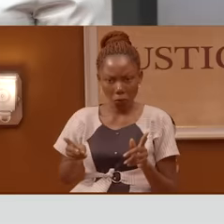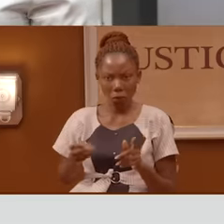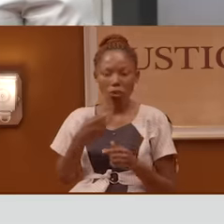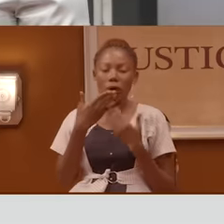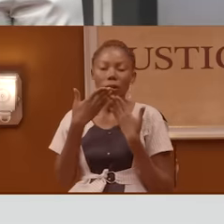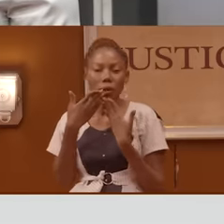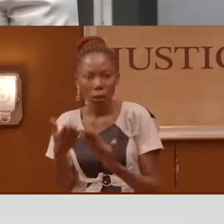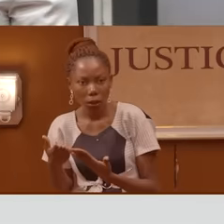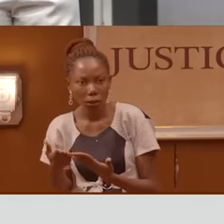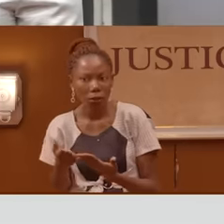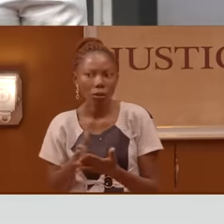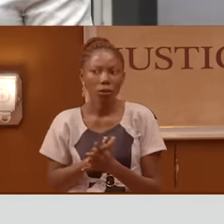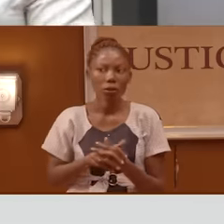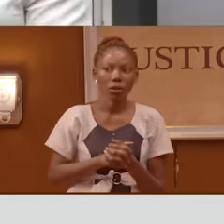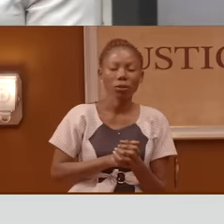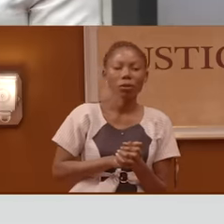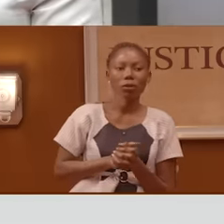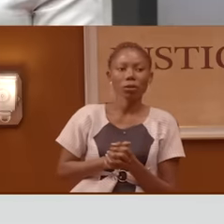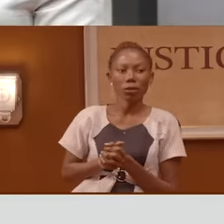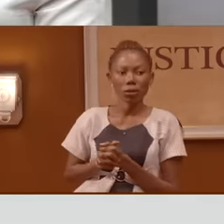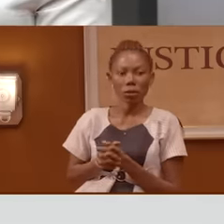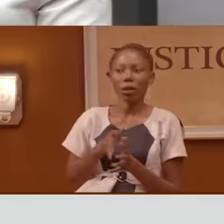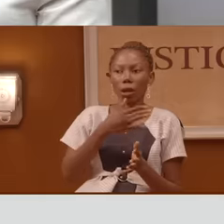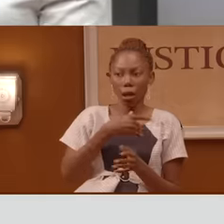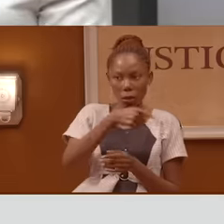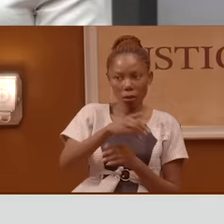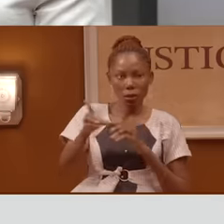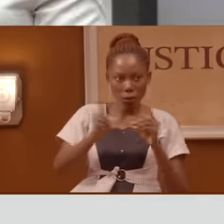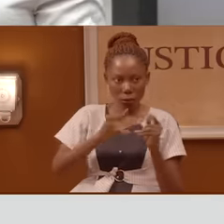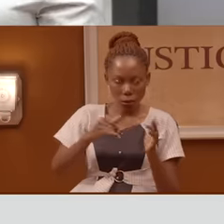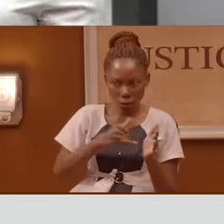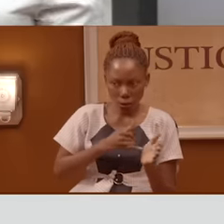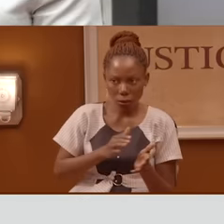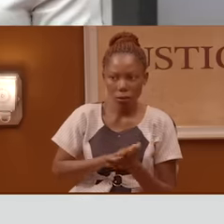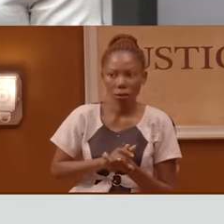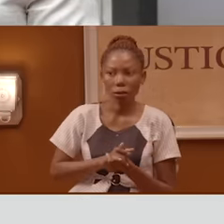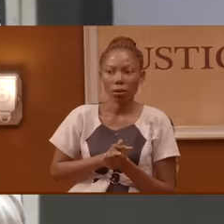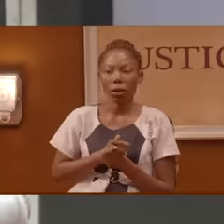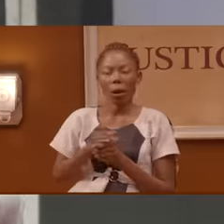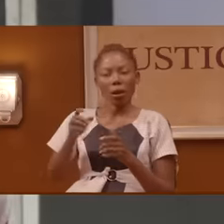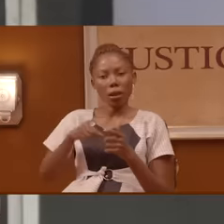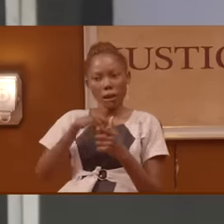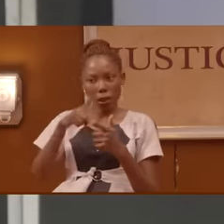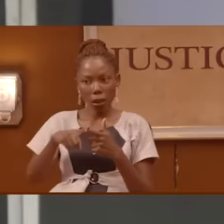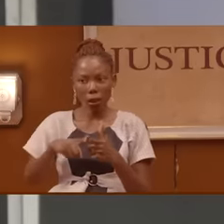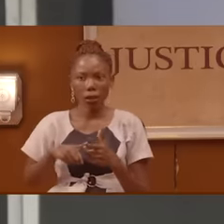gratitude from me to him. And he did that. Yes, he did that. He paid him. Then that was how I was able to take